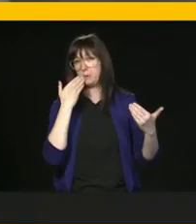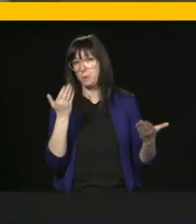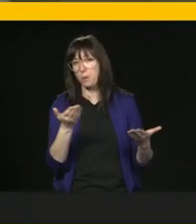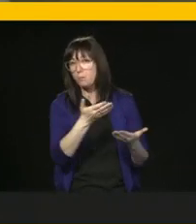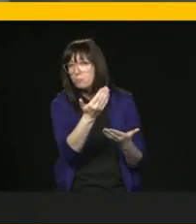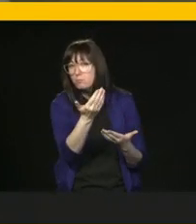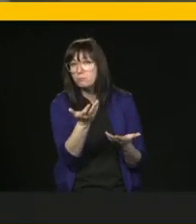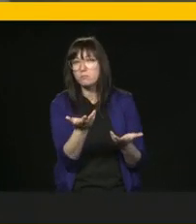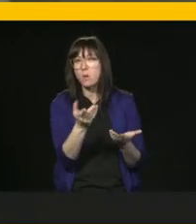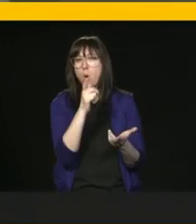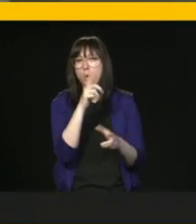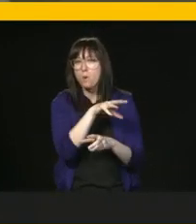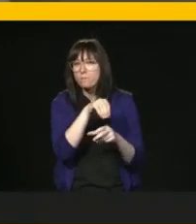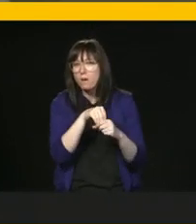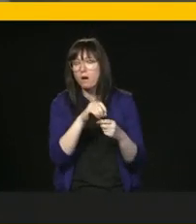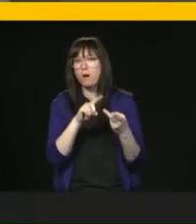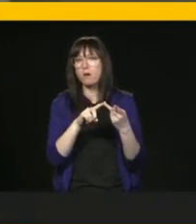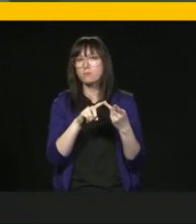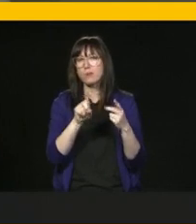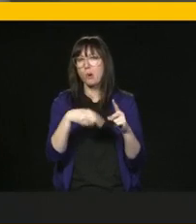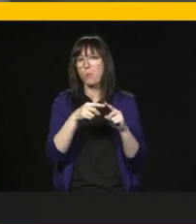it launched, and how much it's going to cost?